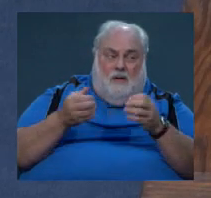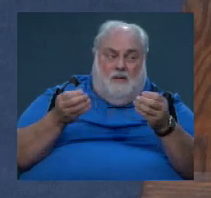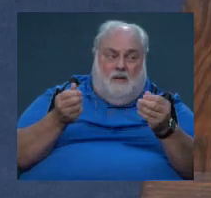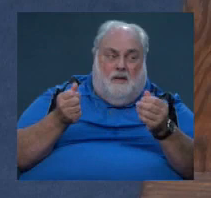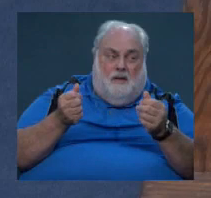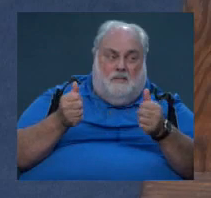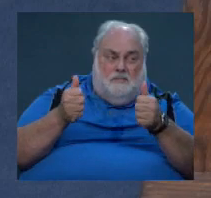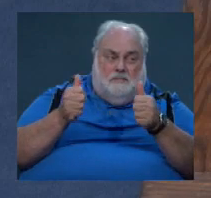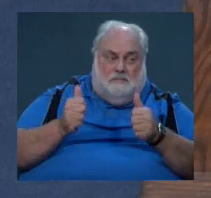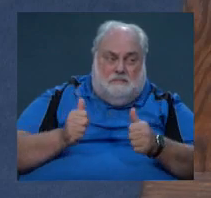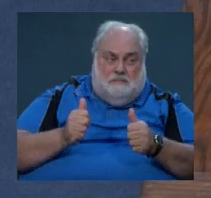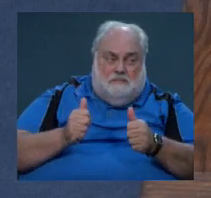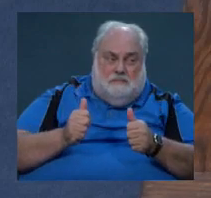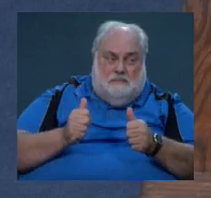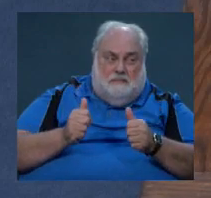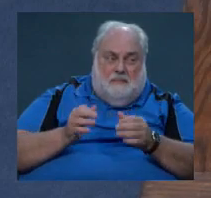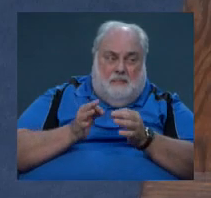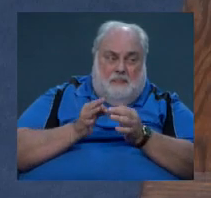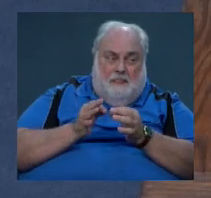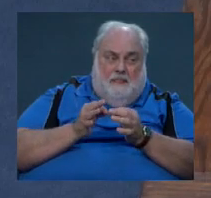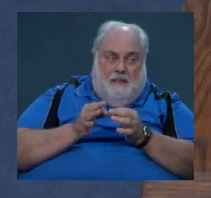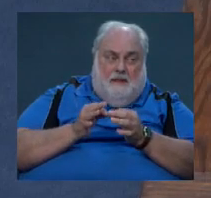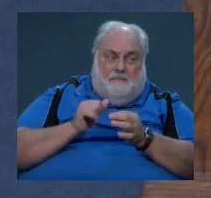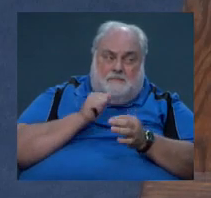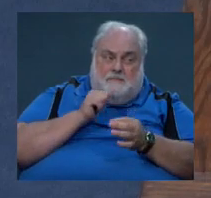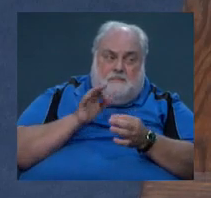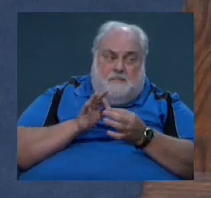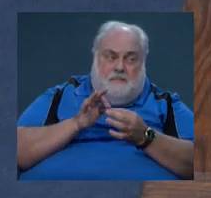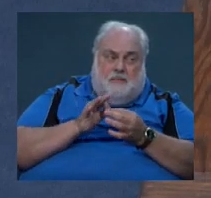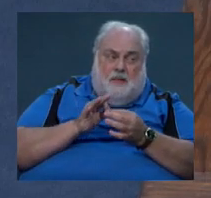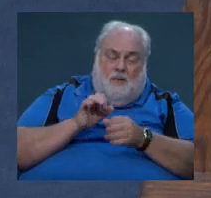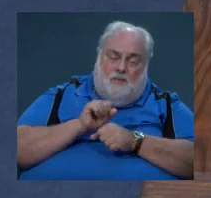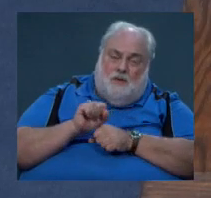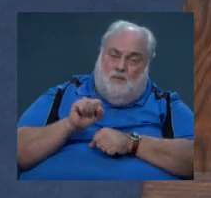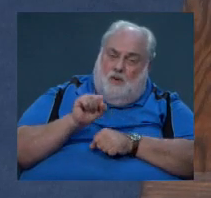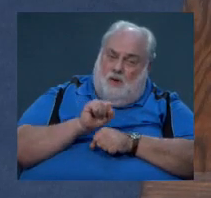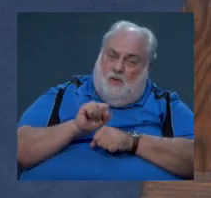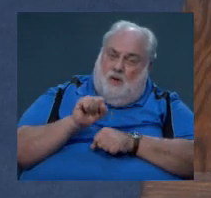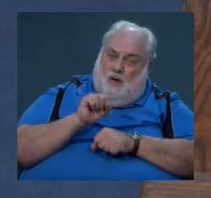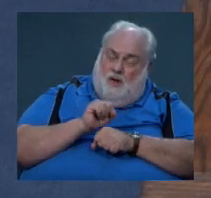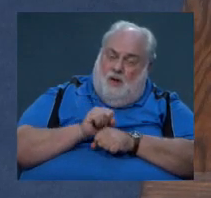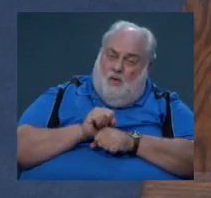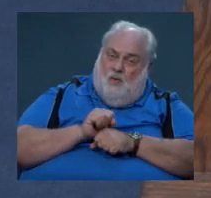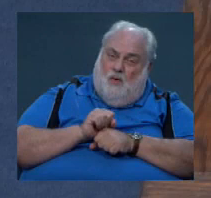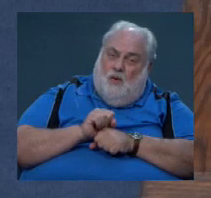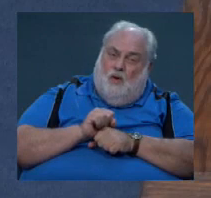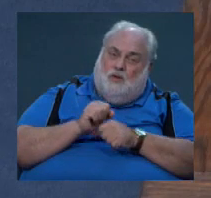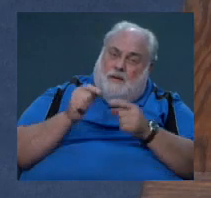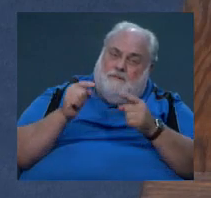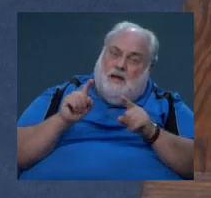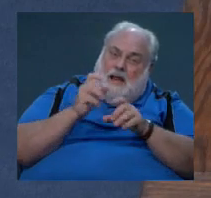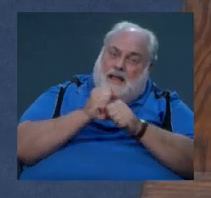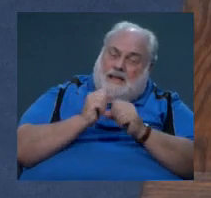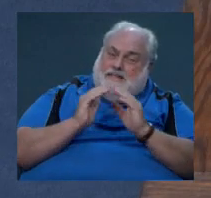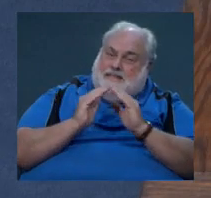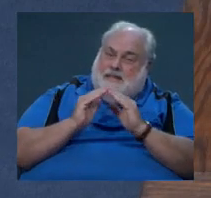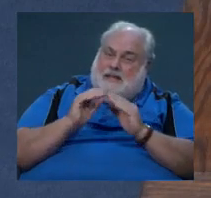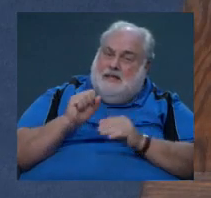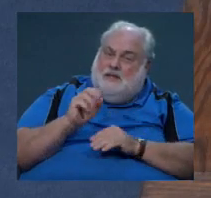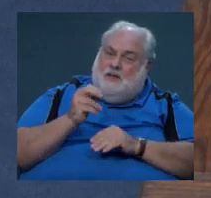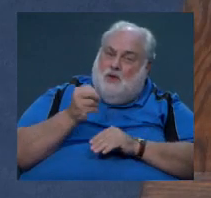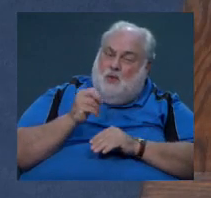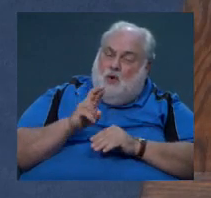hit bottom. It's not worth anything, and we've worked out there. We've gotten sewer, we've got water out there, we've